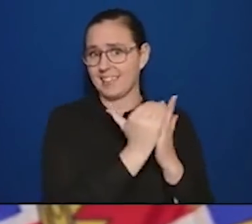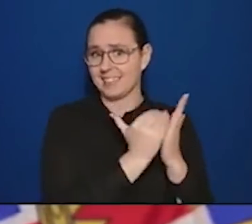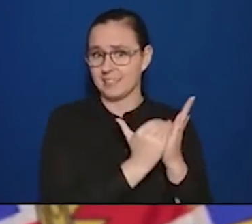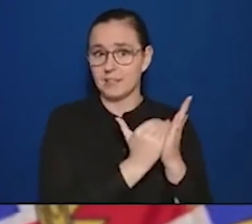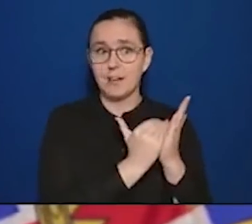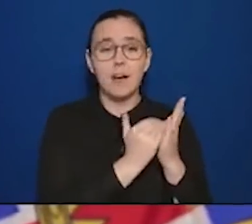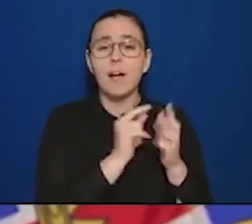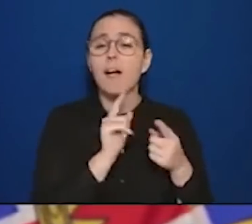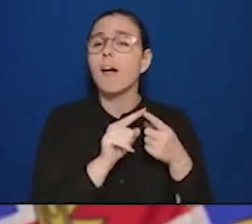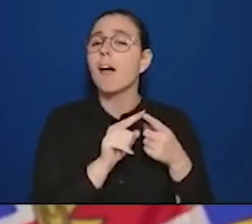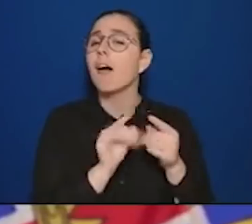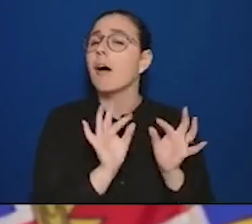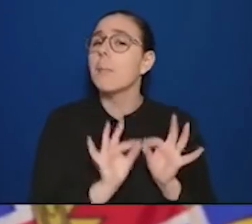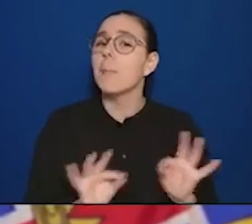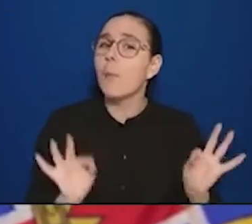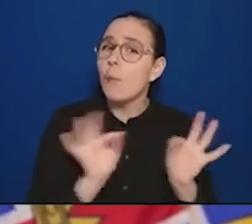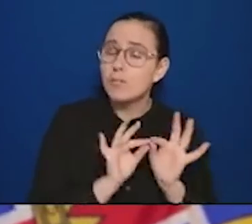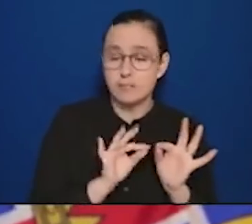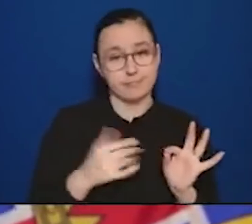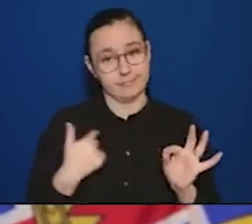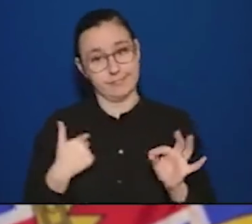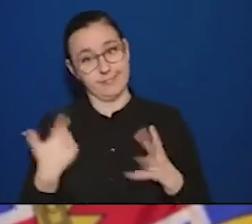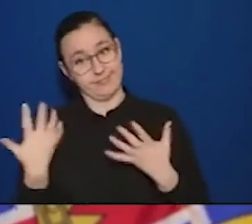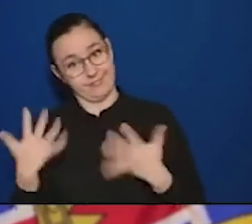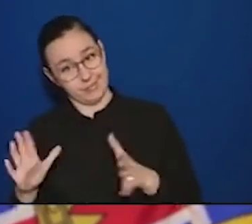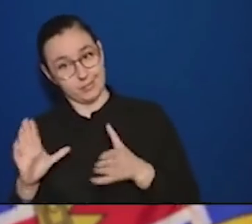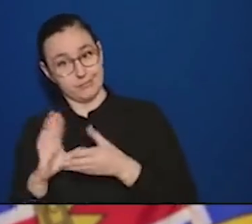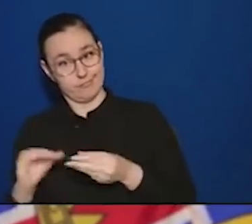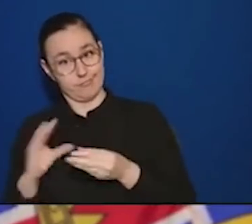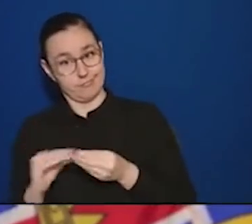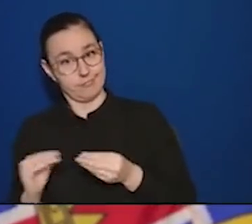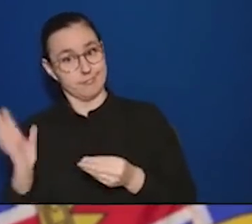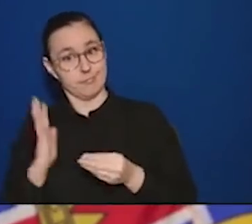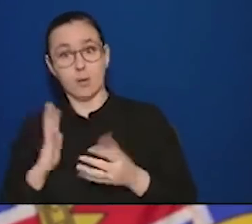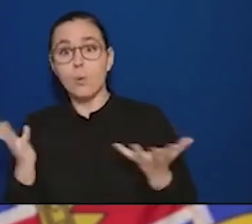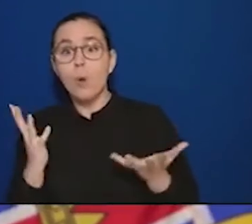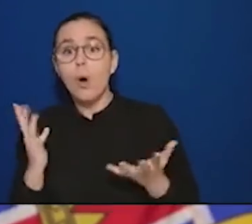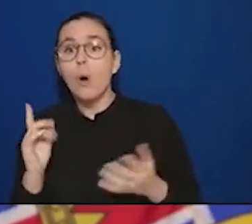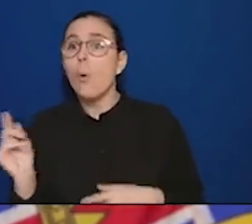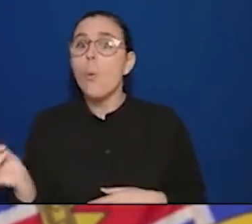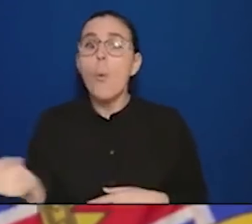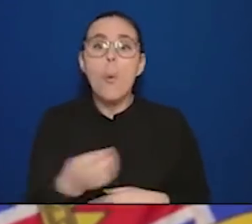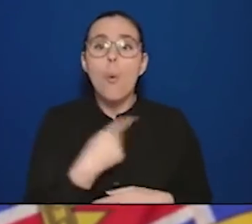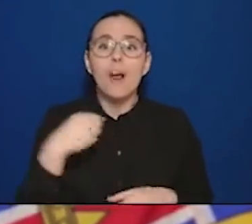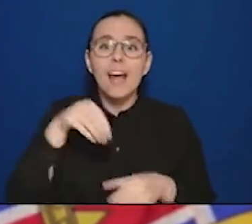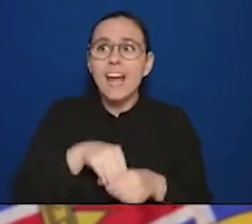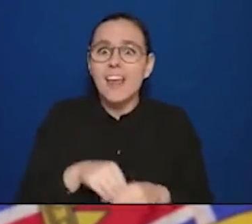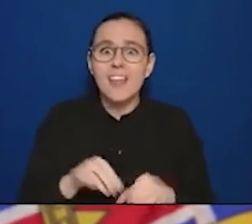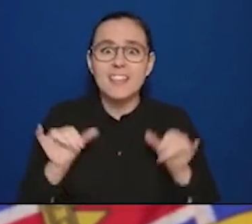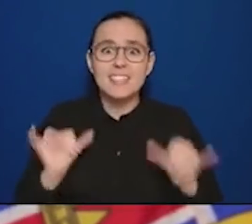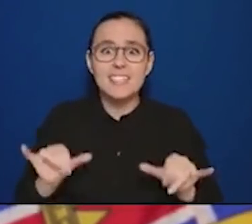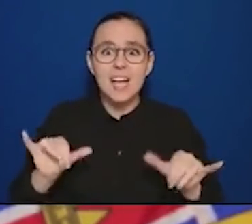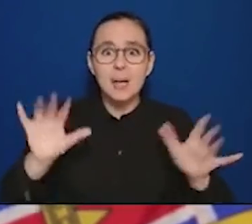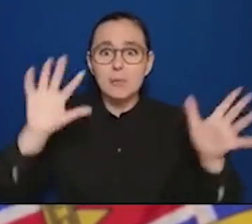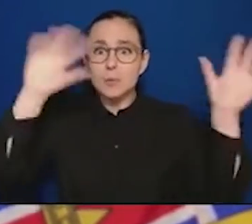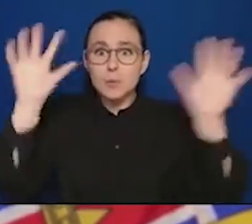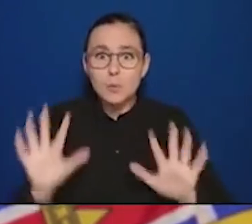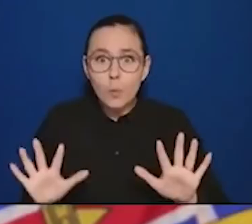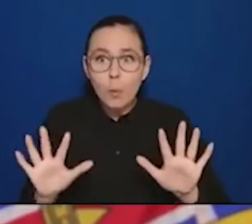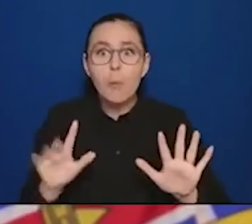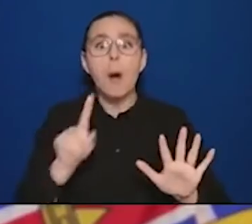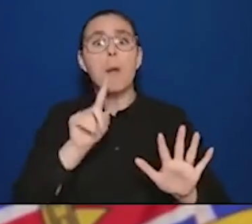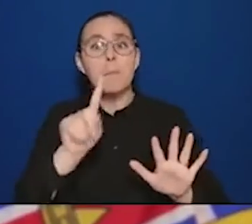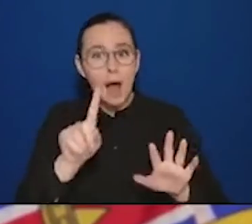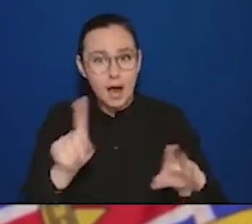I've said many times, we are all in the same storm, but we are not all in the same boat. And we have seen that the pandemic has exposed